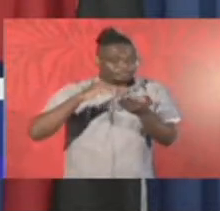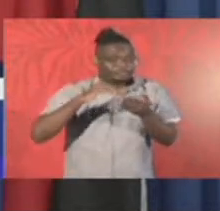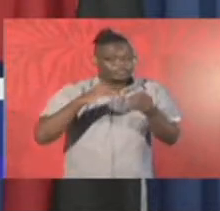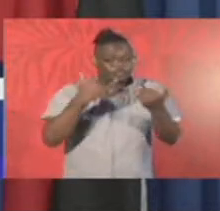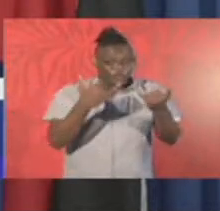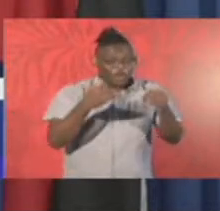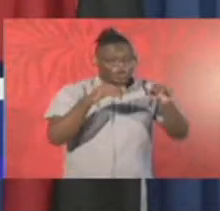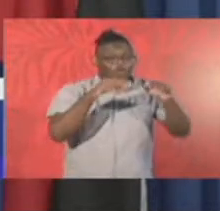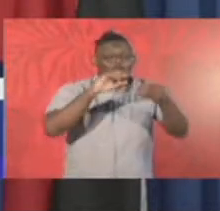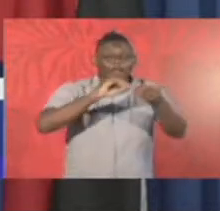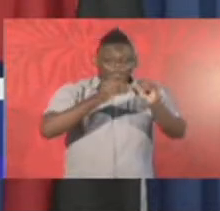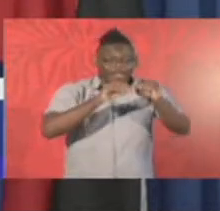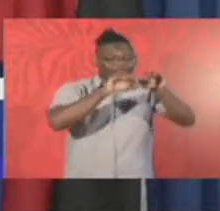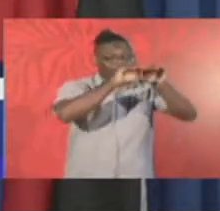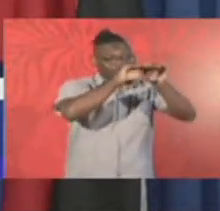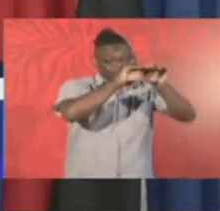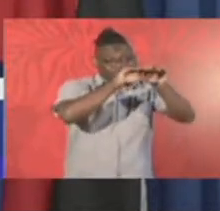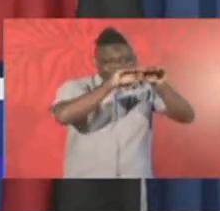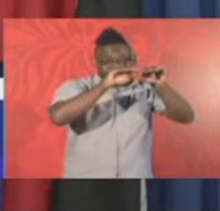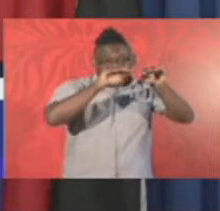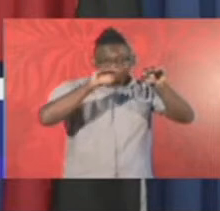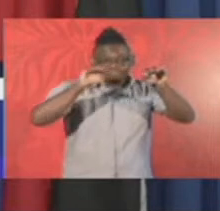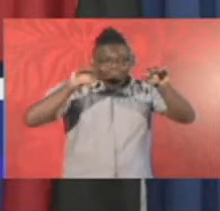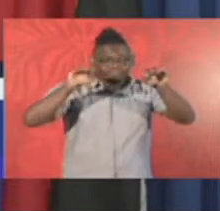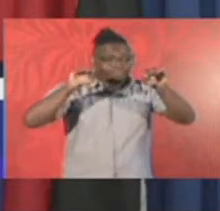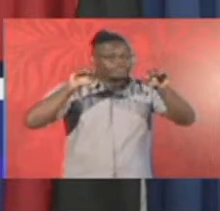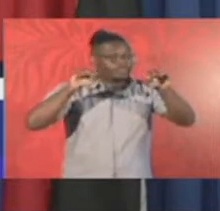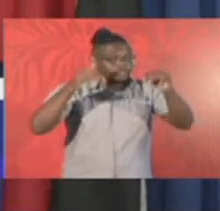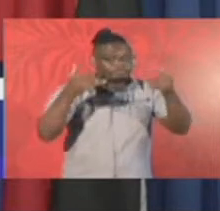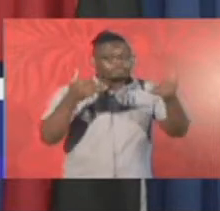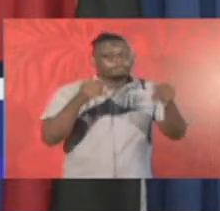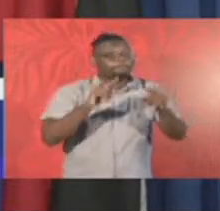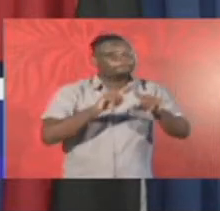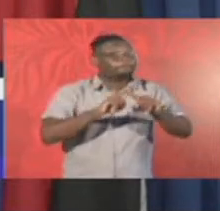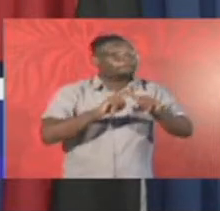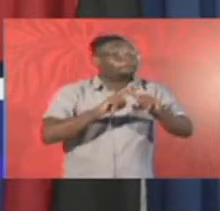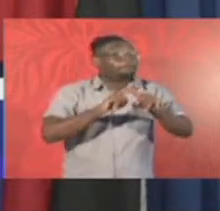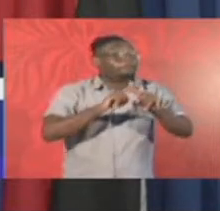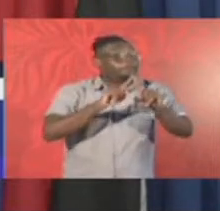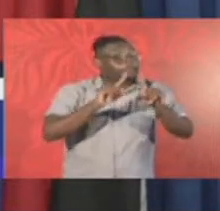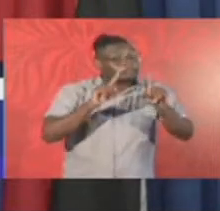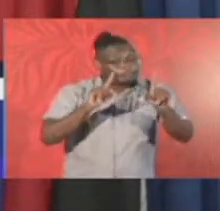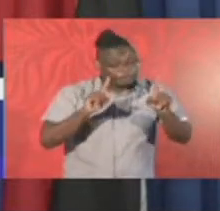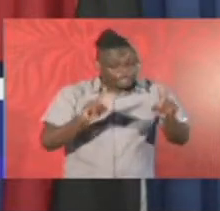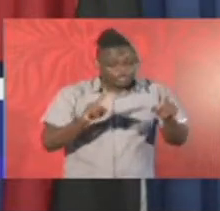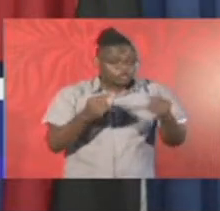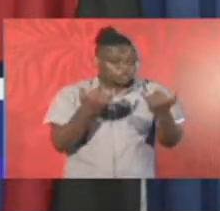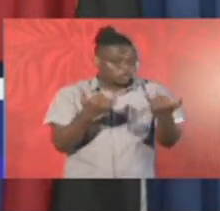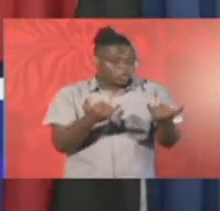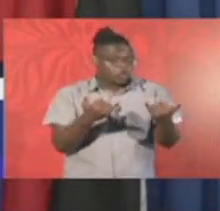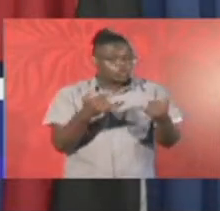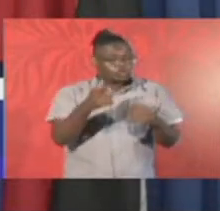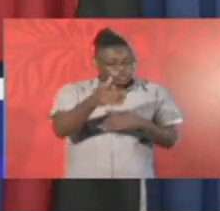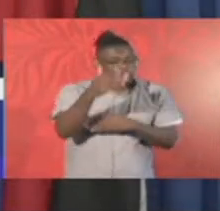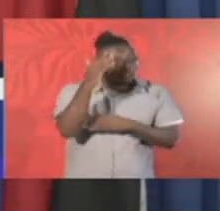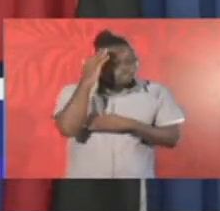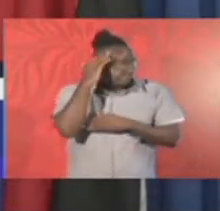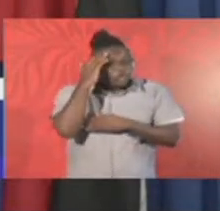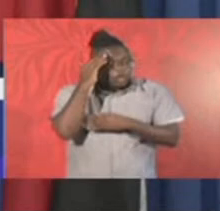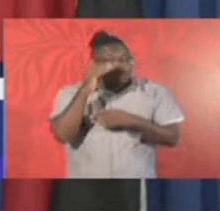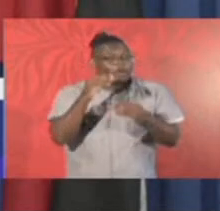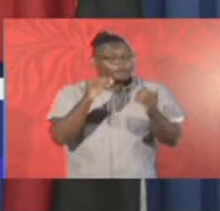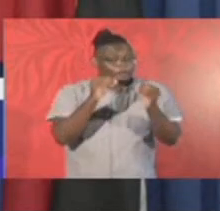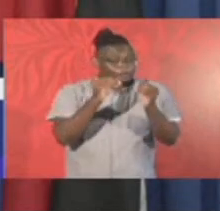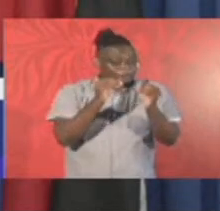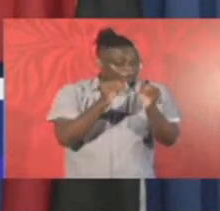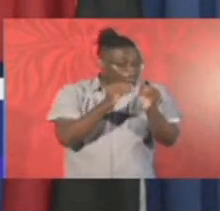for it to go down. But in the meantime, we are in fact being very active, much more active than the statisticians would like